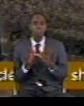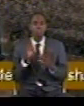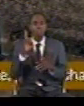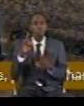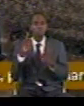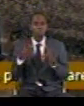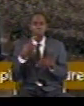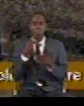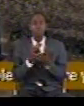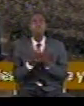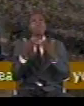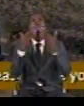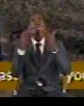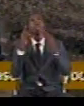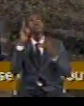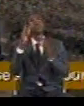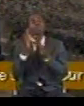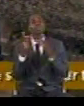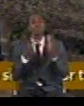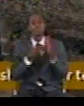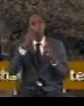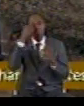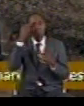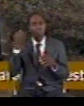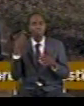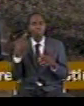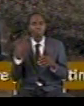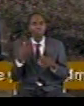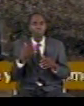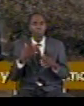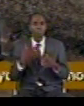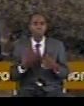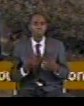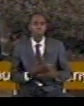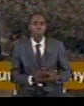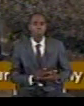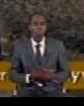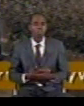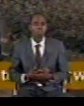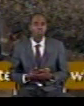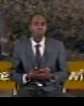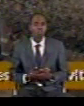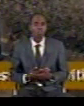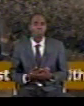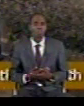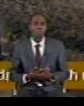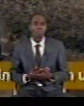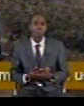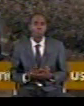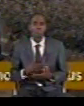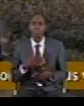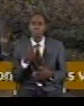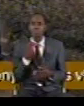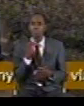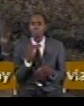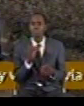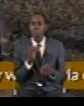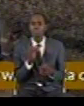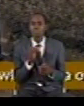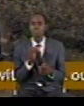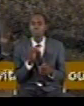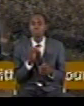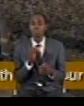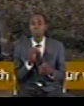thank you, Jesus, because my baby is healed from hydrocephalus. You may be wondering, what is